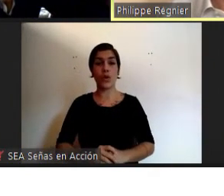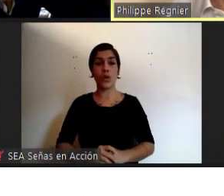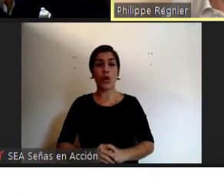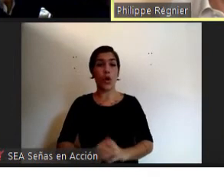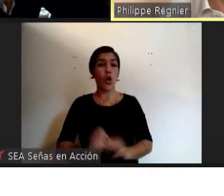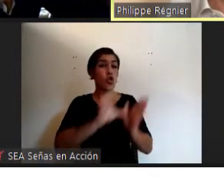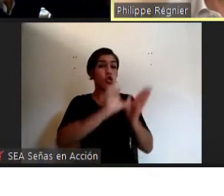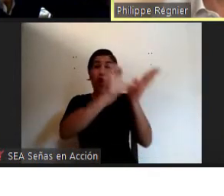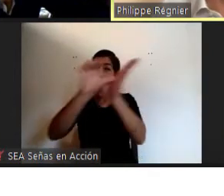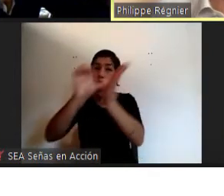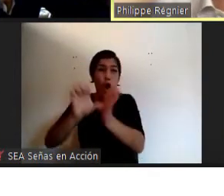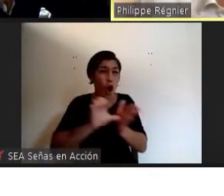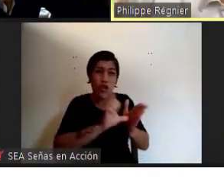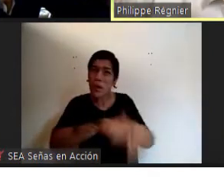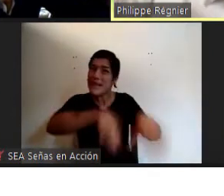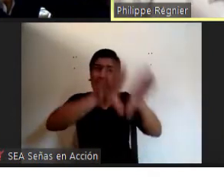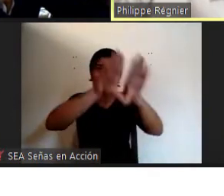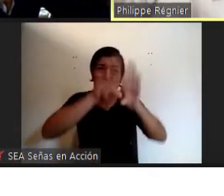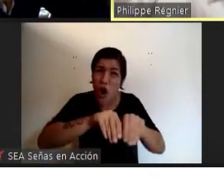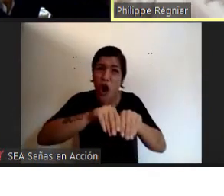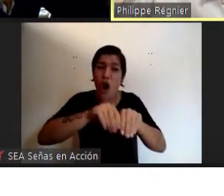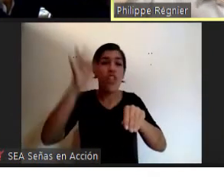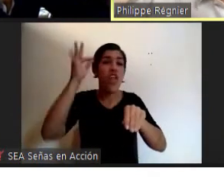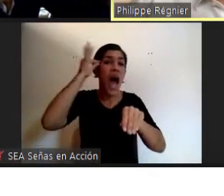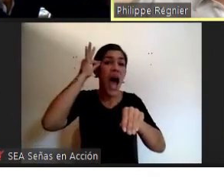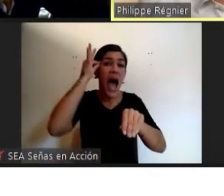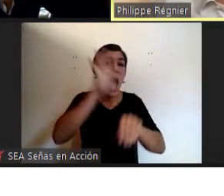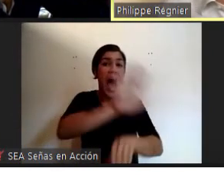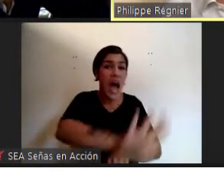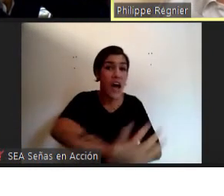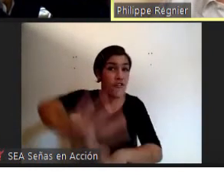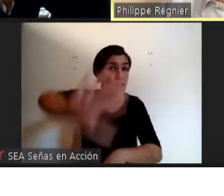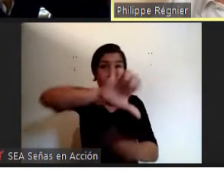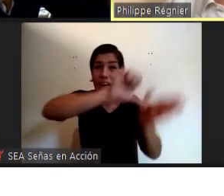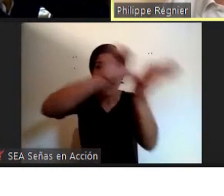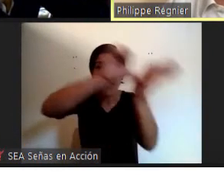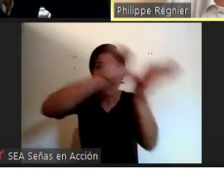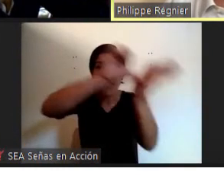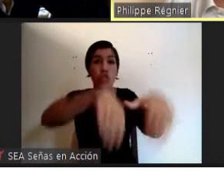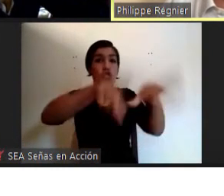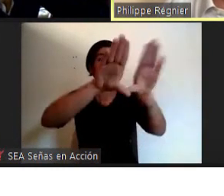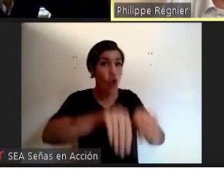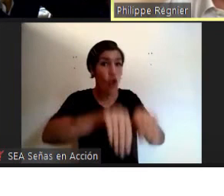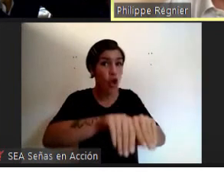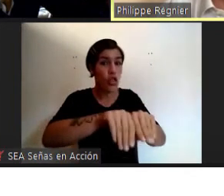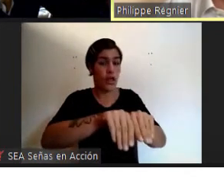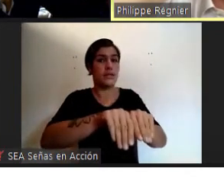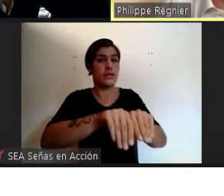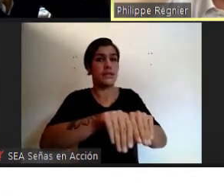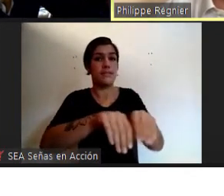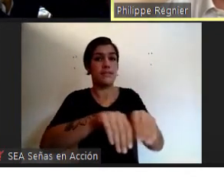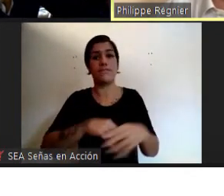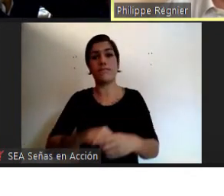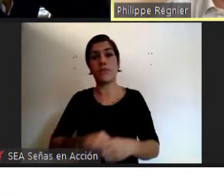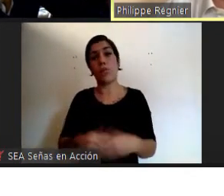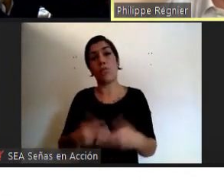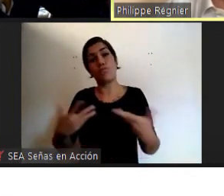all the countries in Africa, and we implemented a device